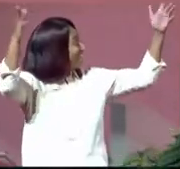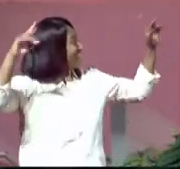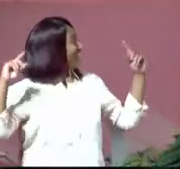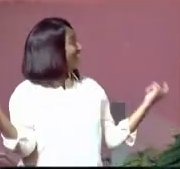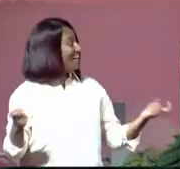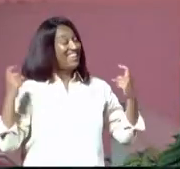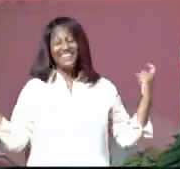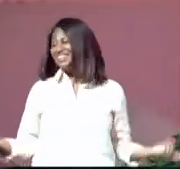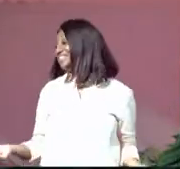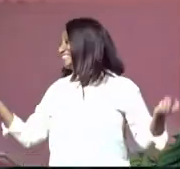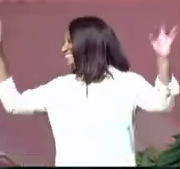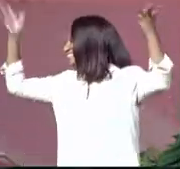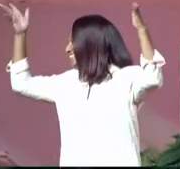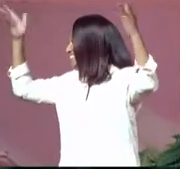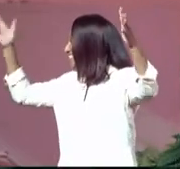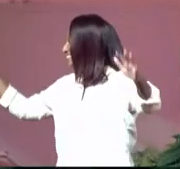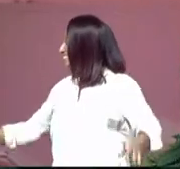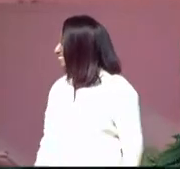Hallelujah.